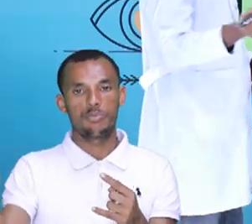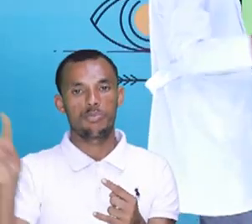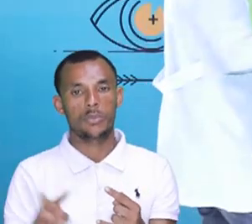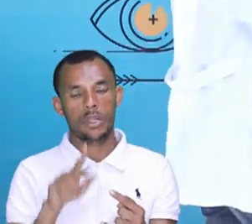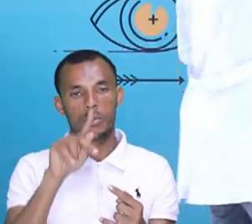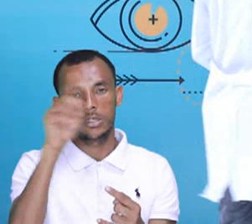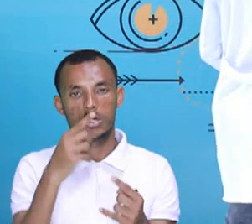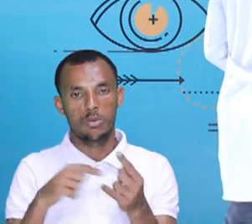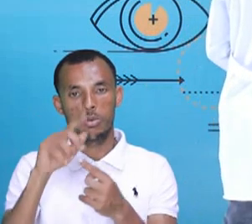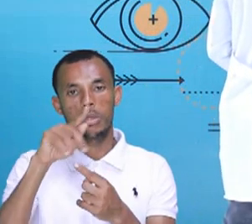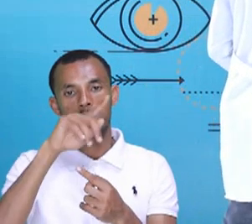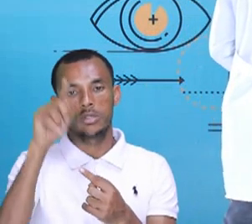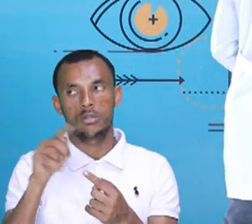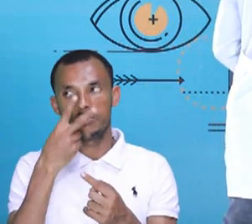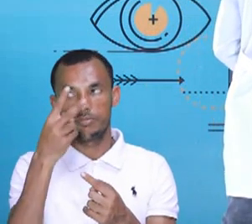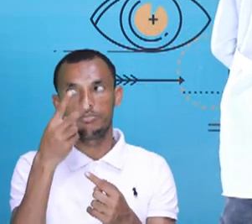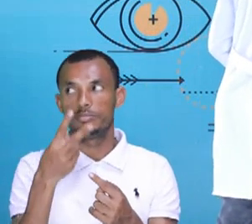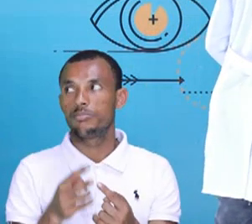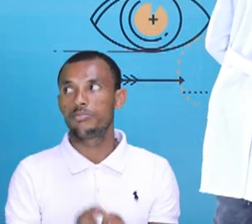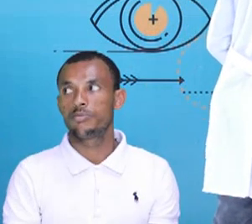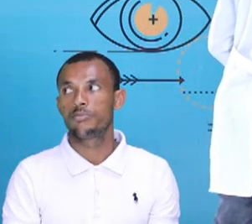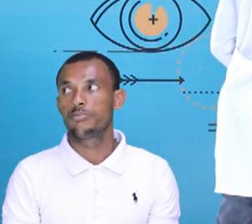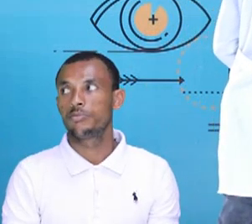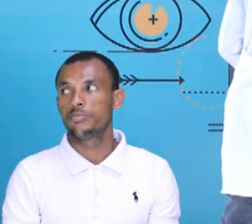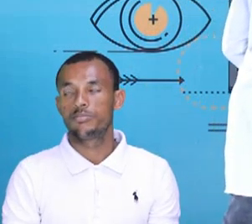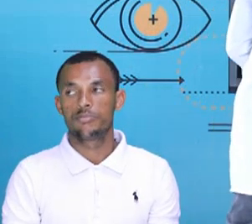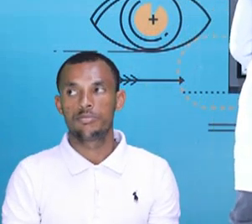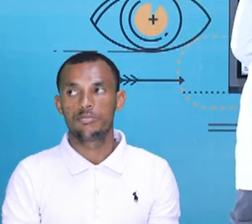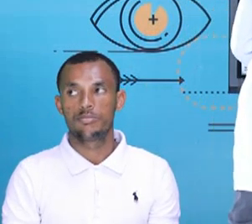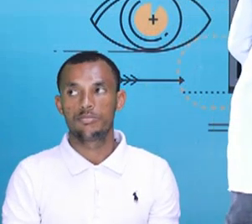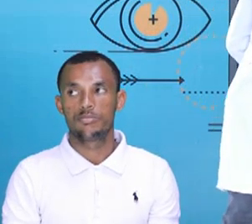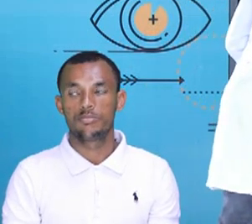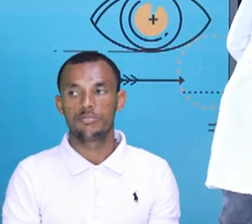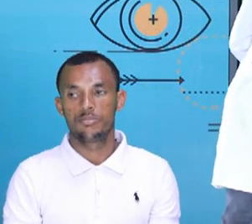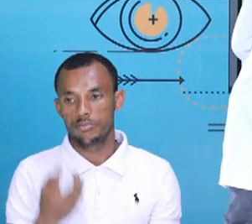Look, PZ with PZ. PZ with PZ is produces this one.